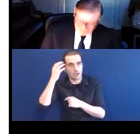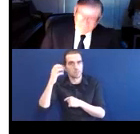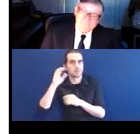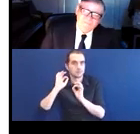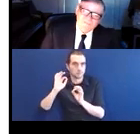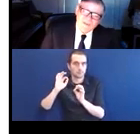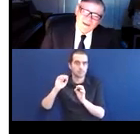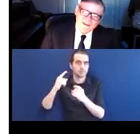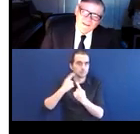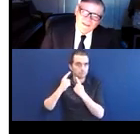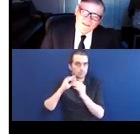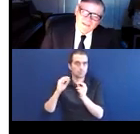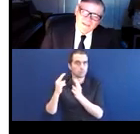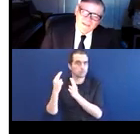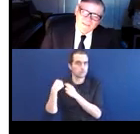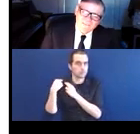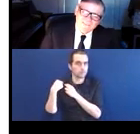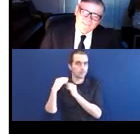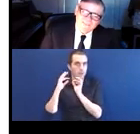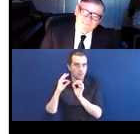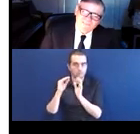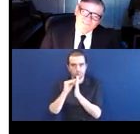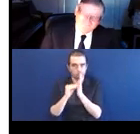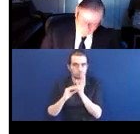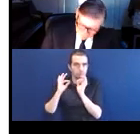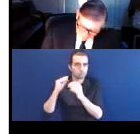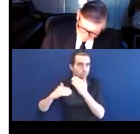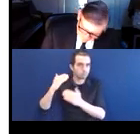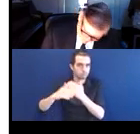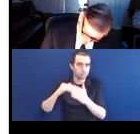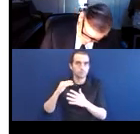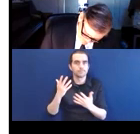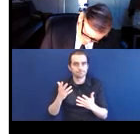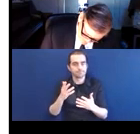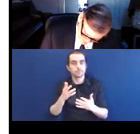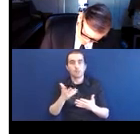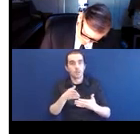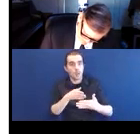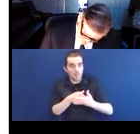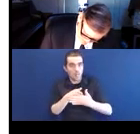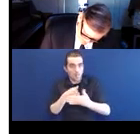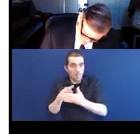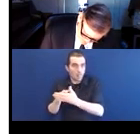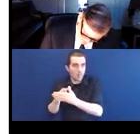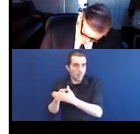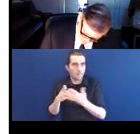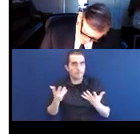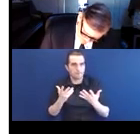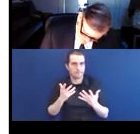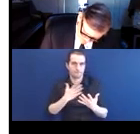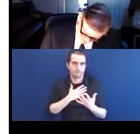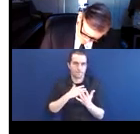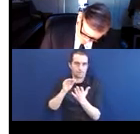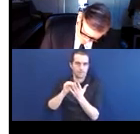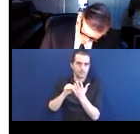were concerns that there weren't enough qualified persons with disabilities. But I think that there's need for aggression and a lot more strategic